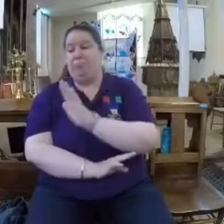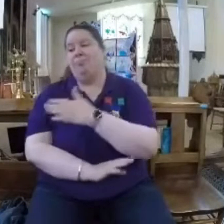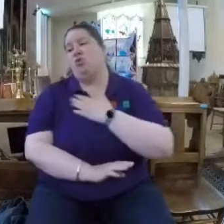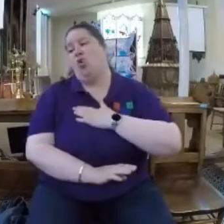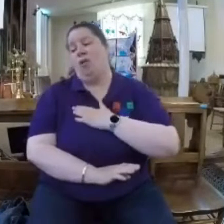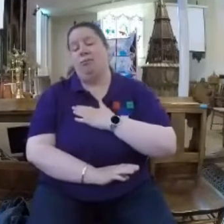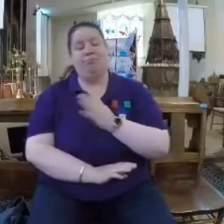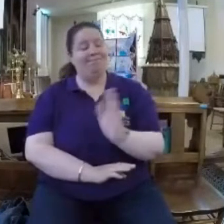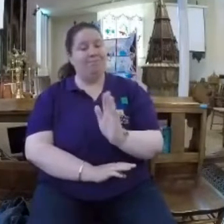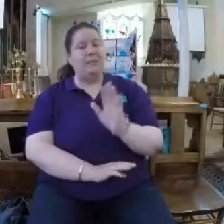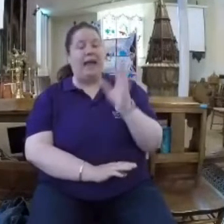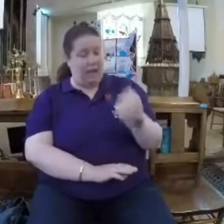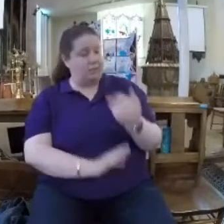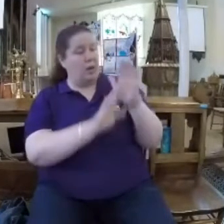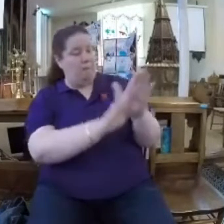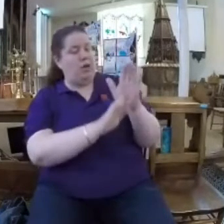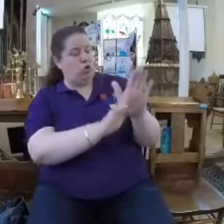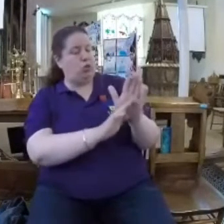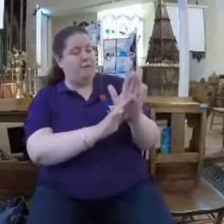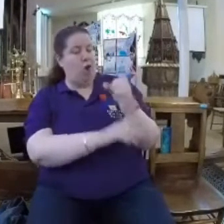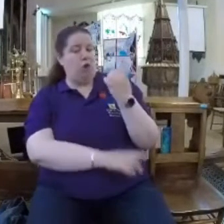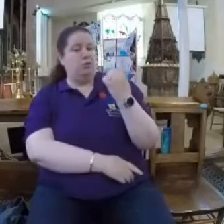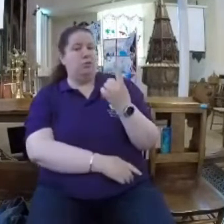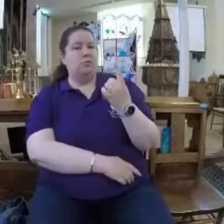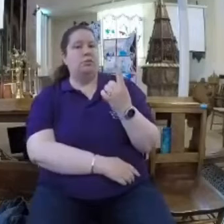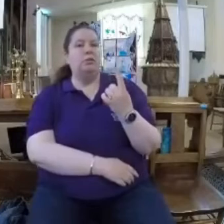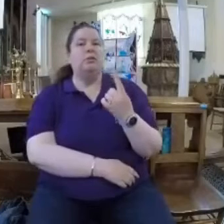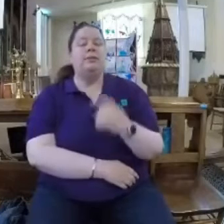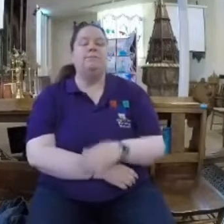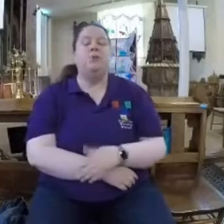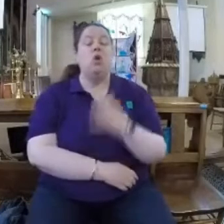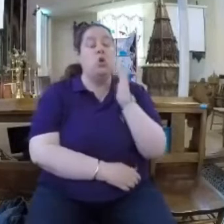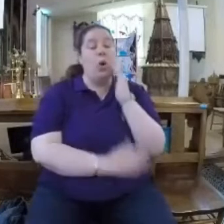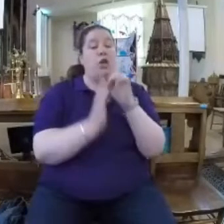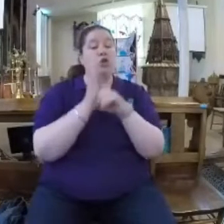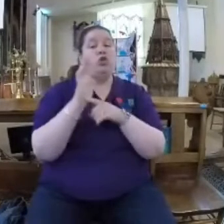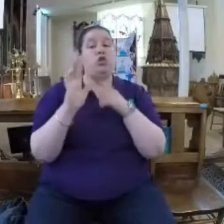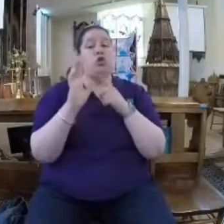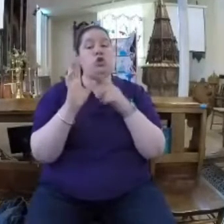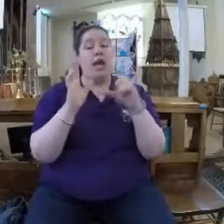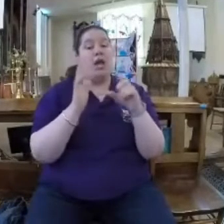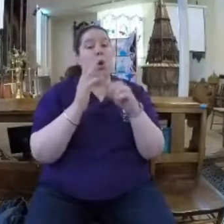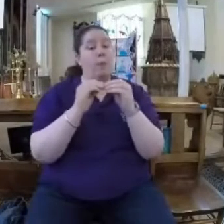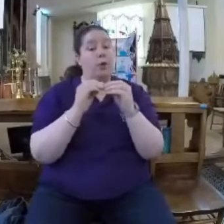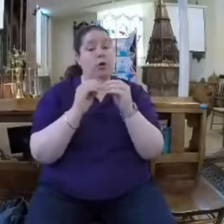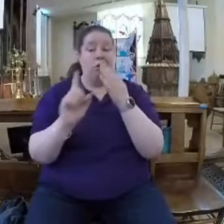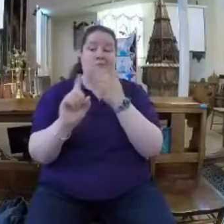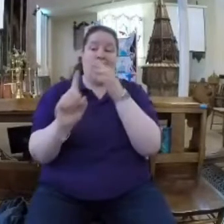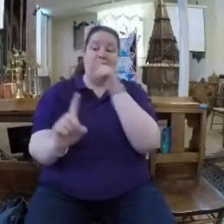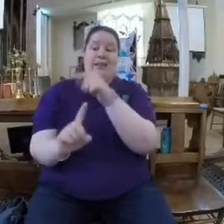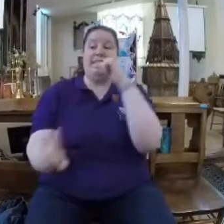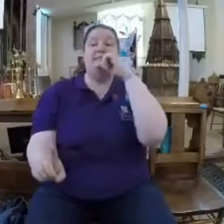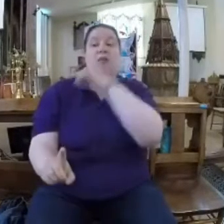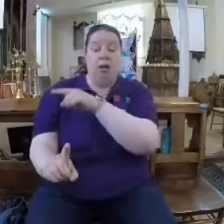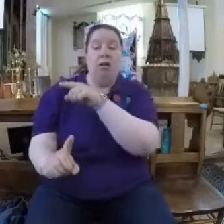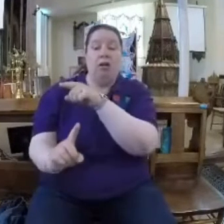has compassion on them. So when Jacob finally lays eyes on his son Joseph, he not only sees a person he thought